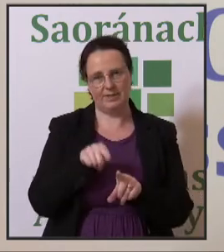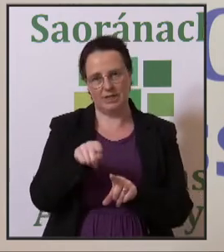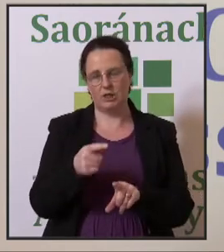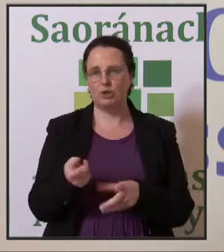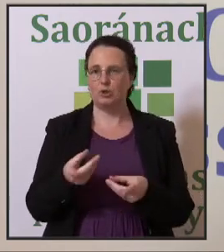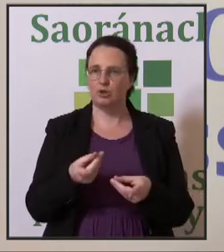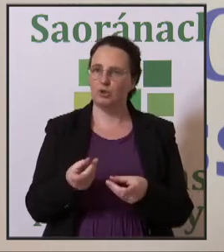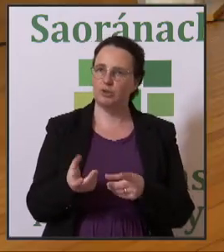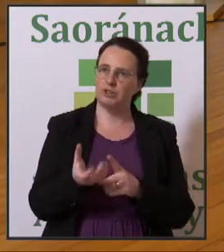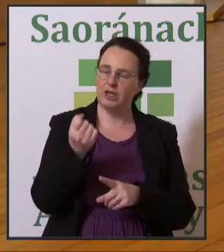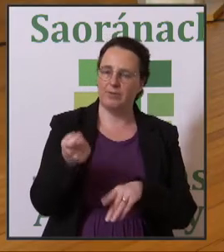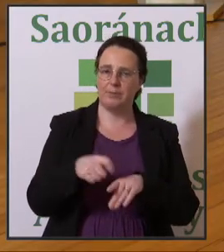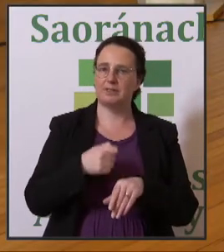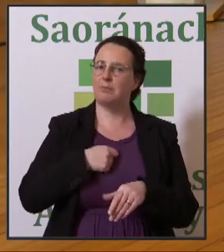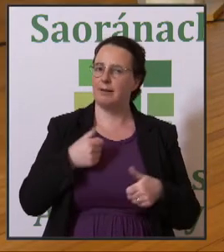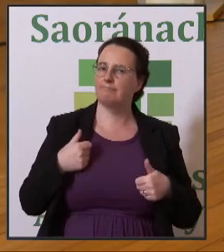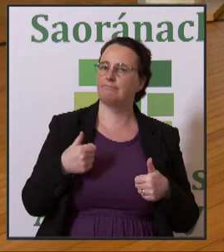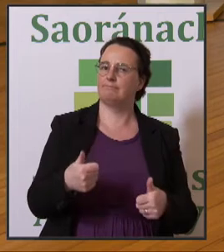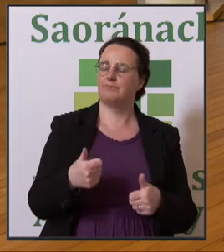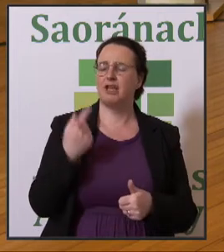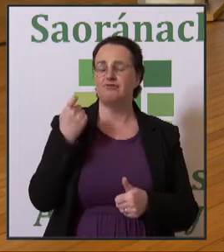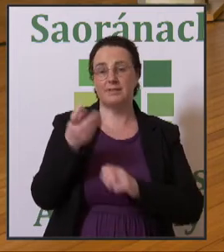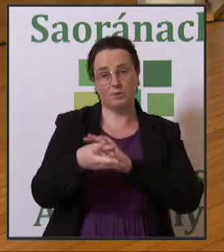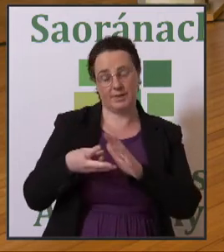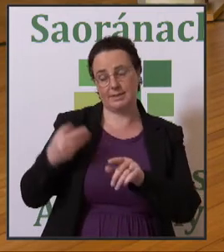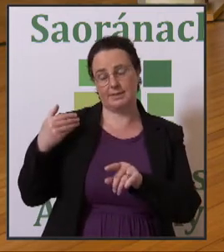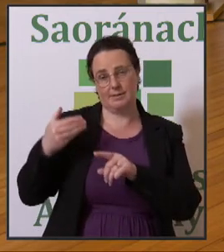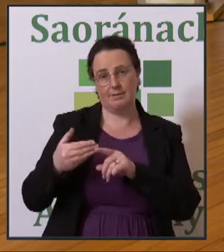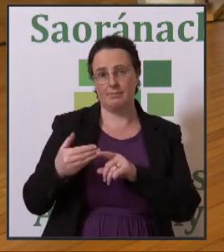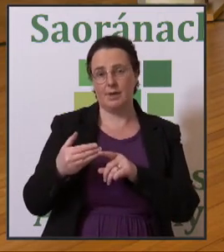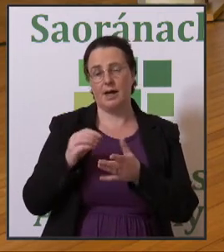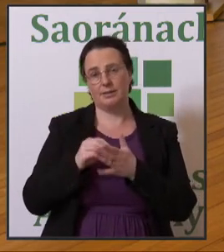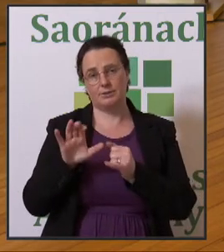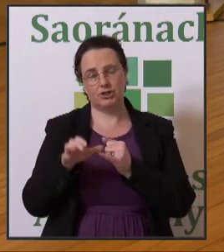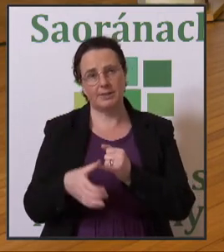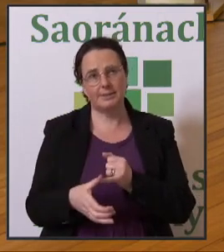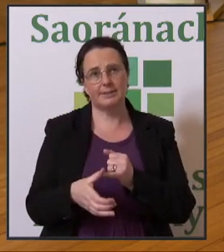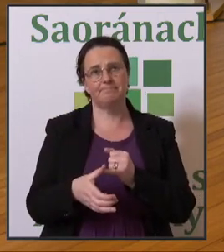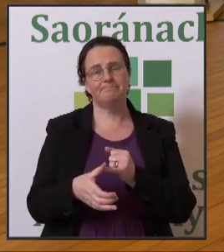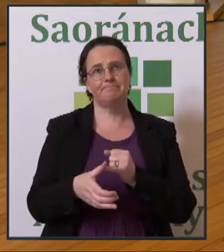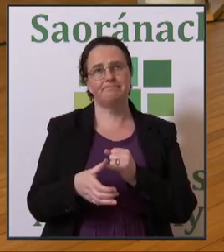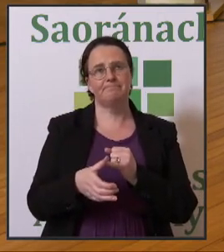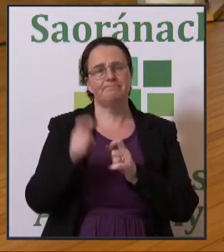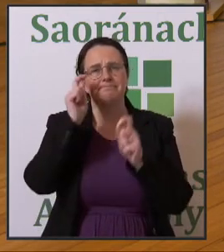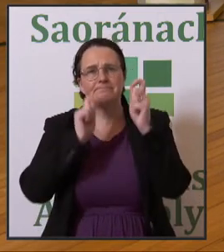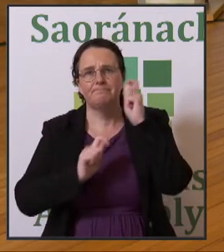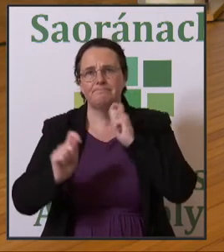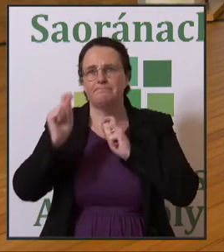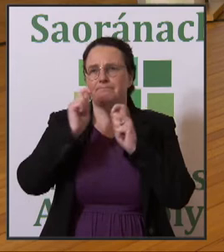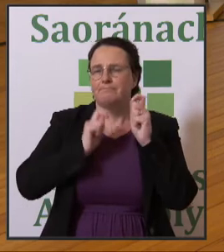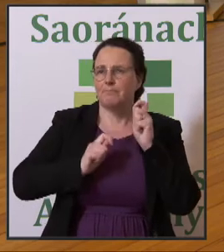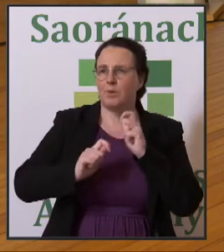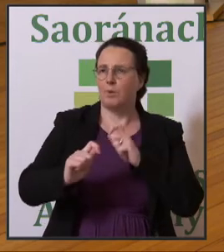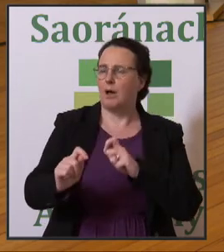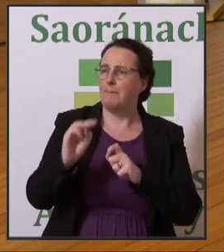ability. In recent weeks, I have had the opportunity to reflect about the fundamental nature of